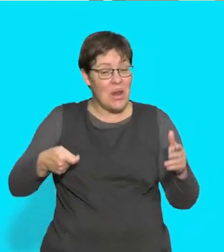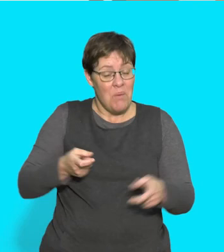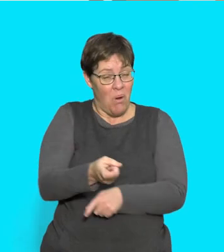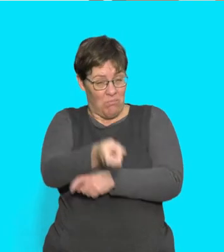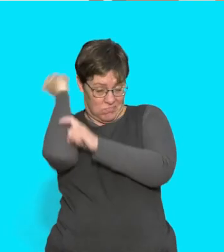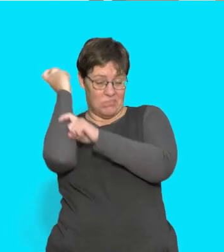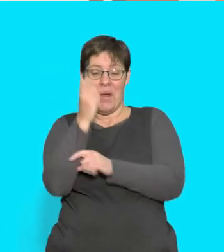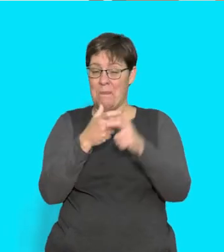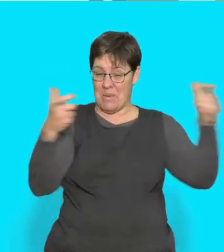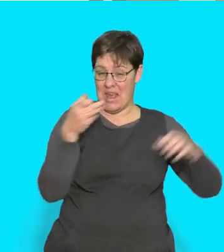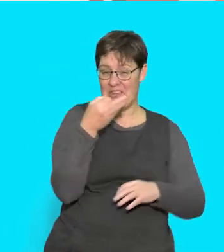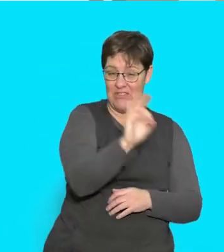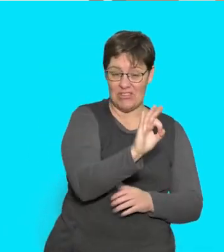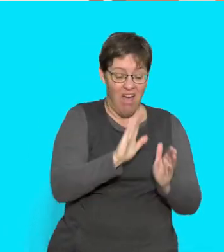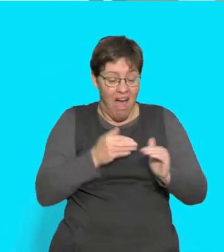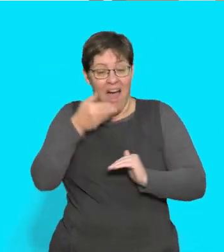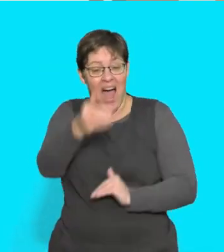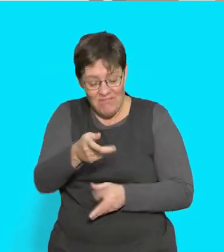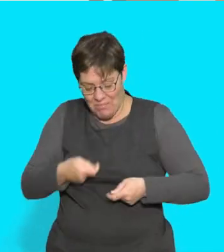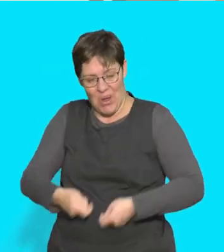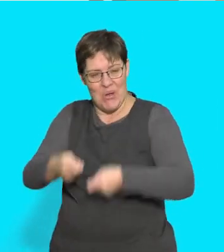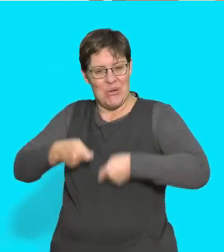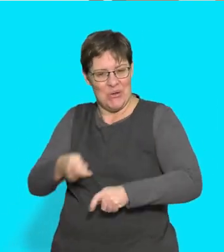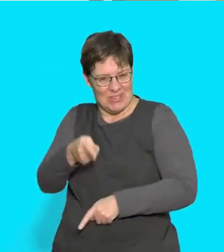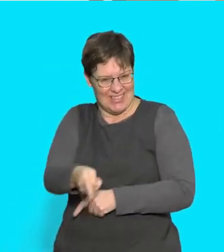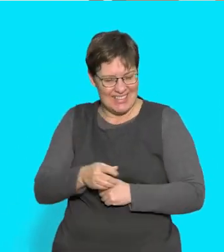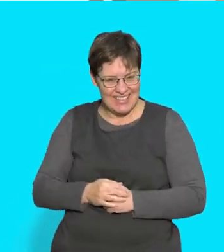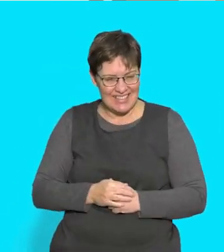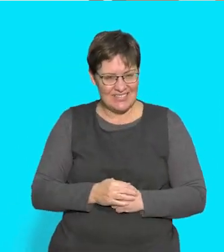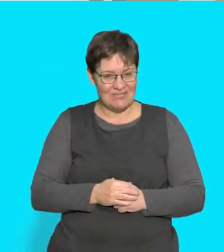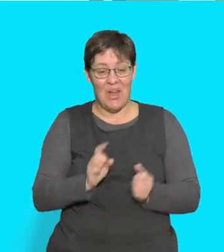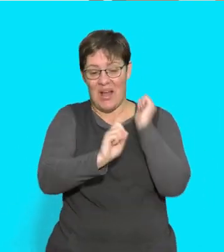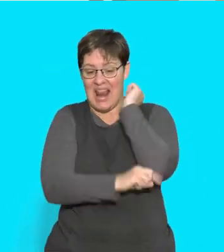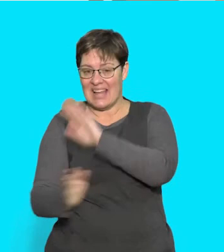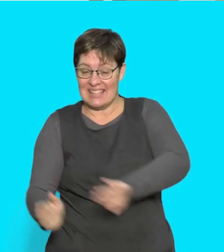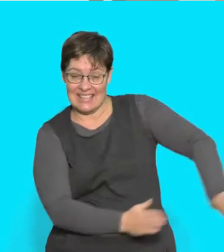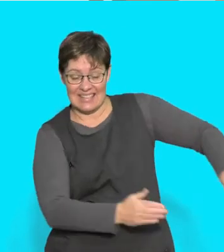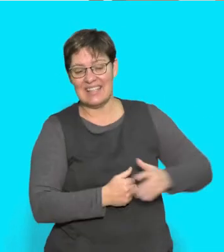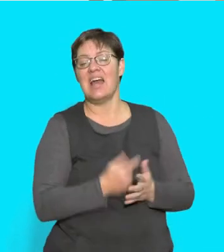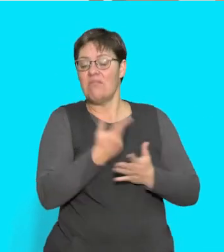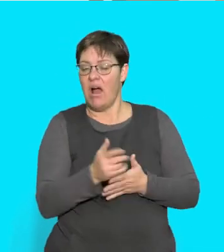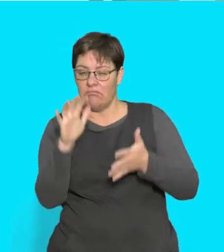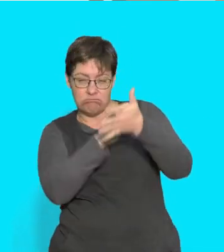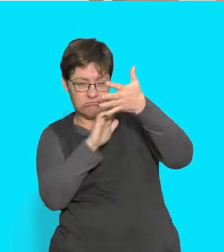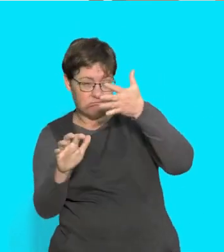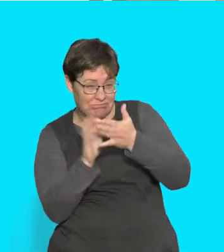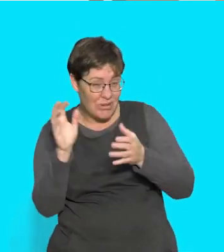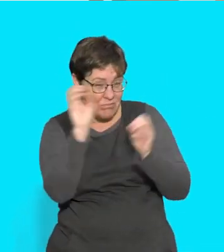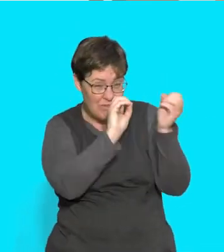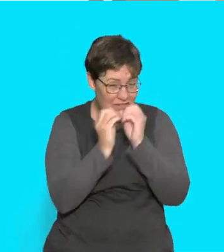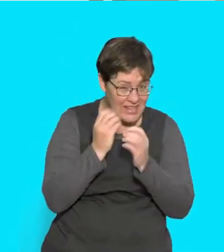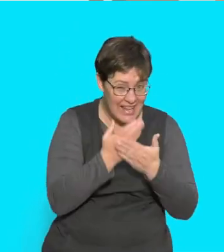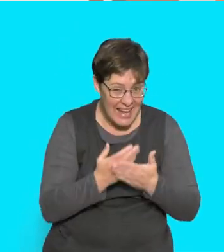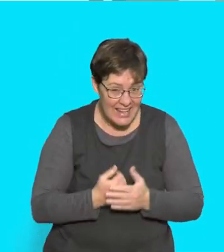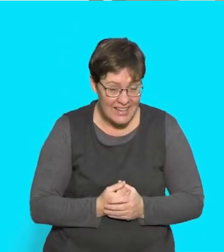fish. After that, I cooked it. Last one. Can you sort out this muddle?